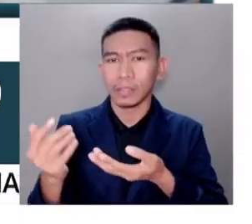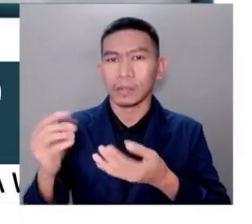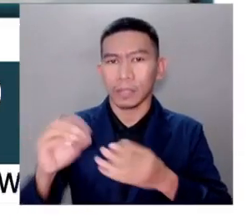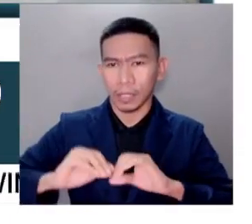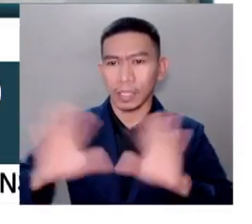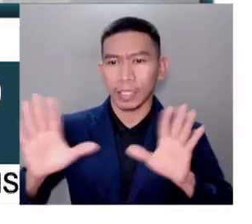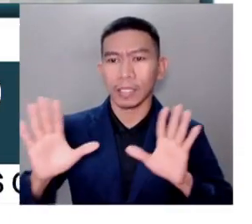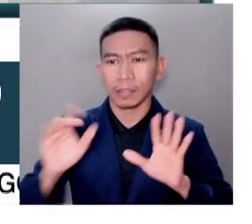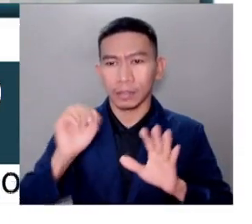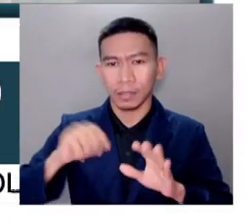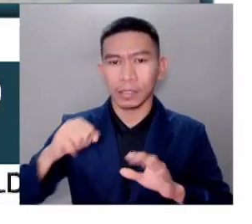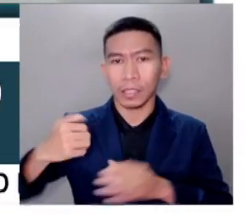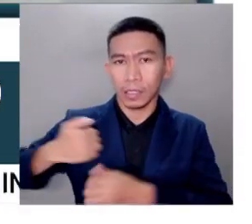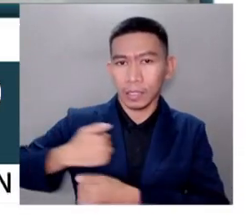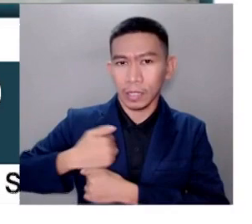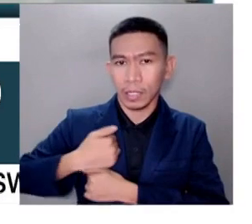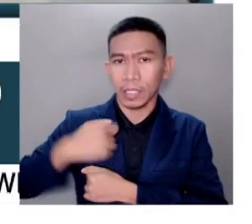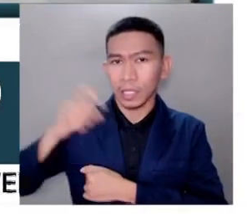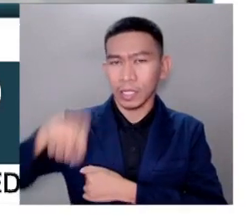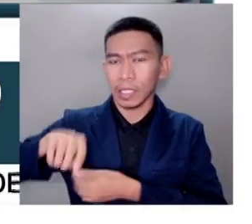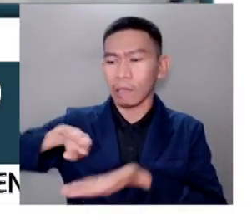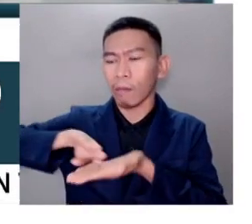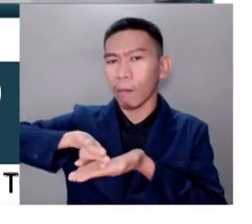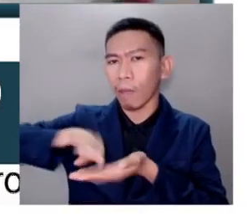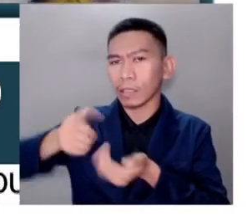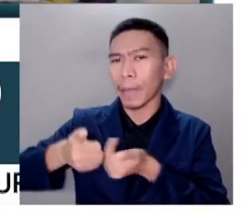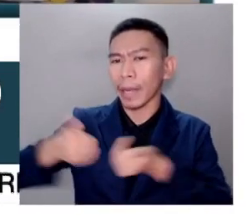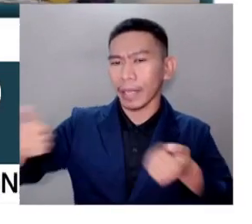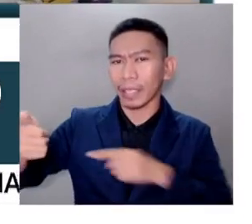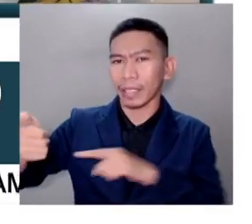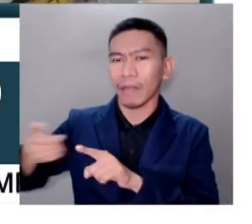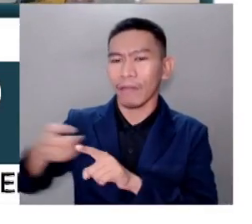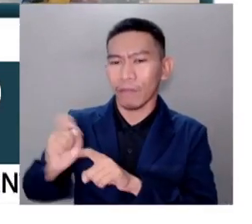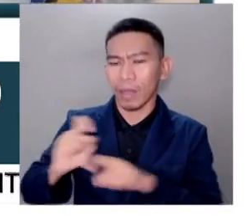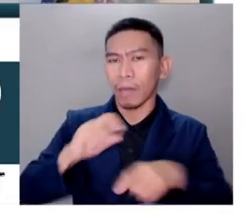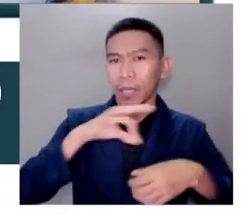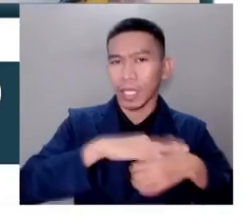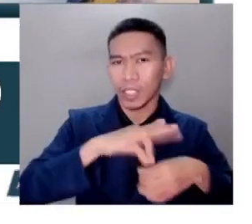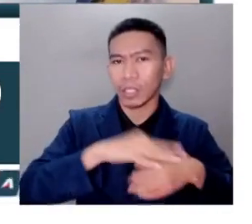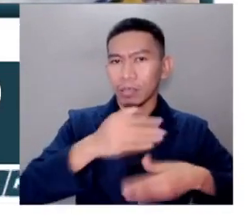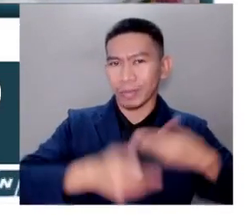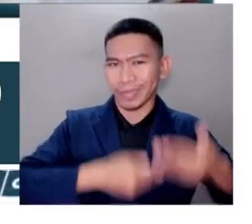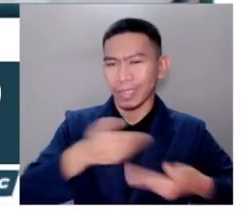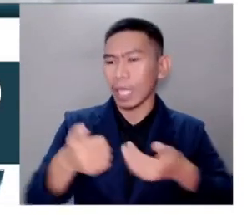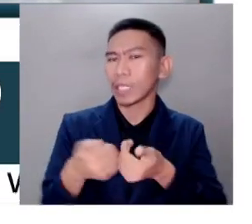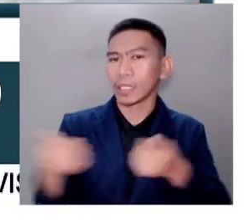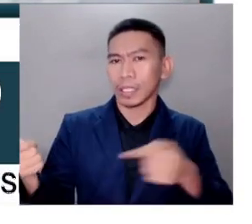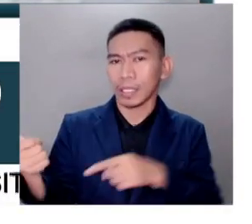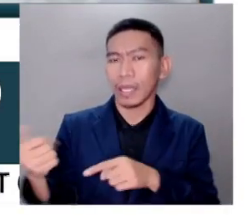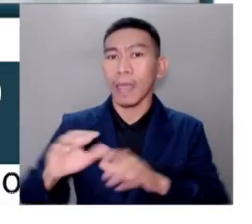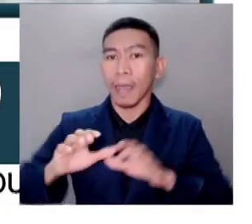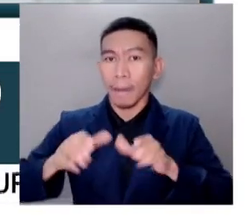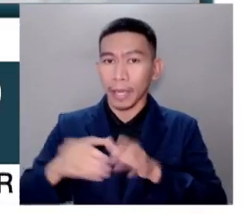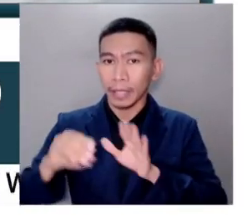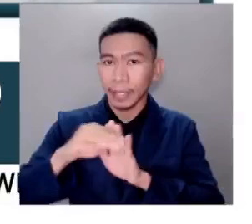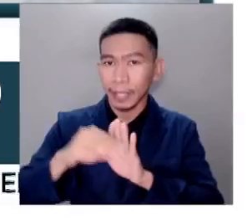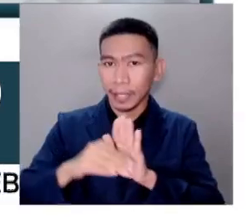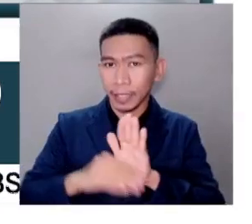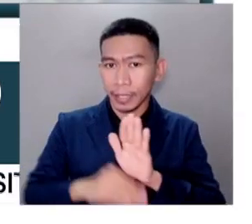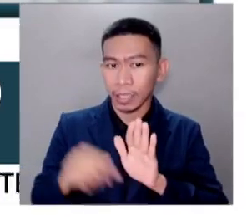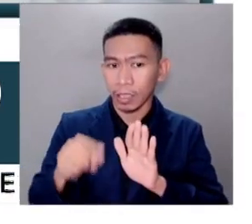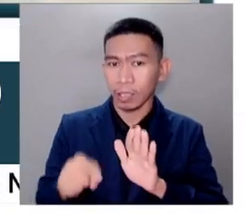the military must be excluded from all aspects of the electoral process. The party list system became